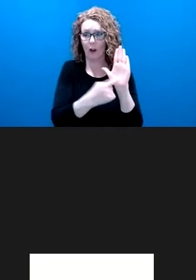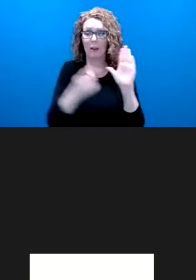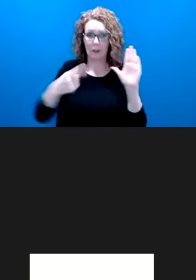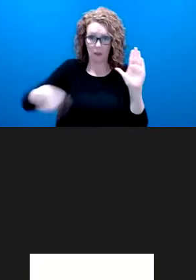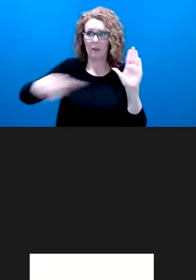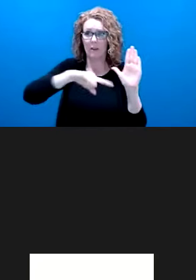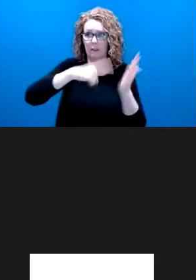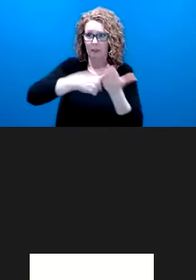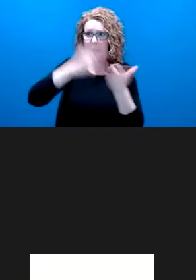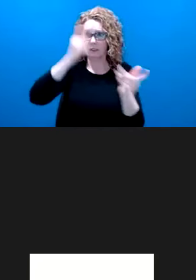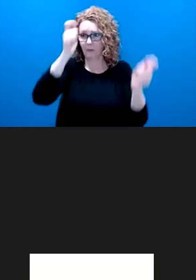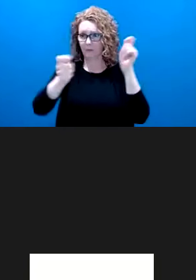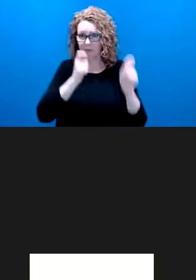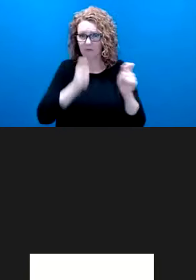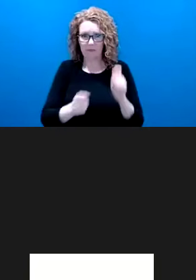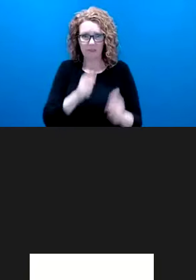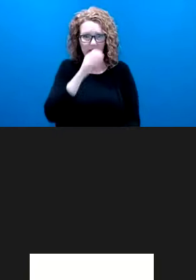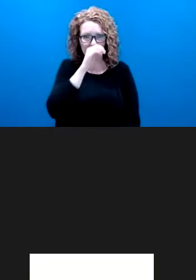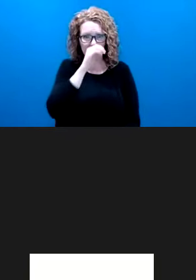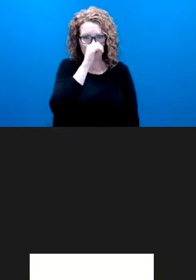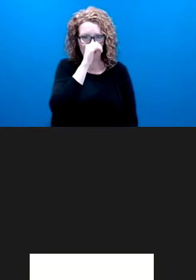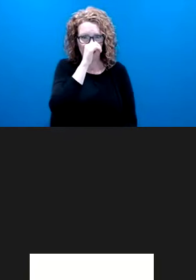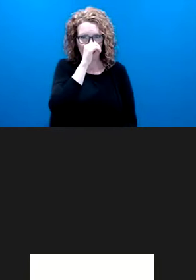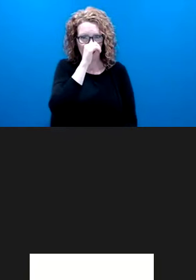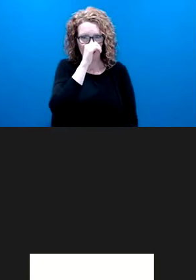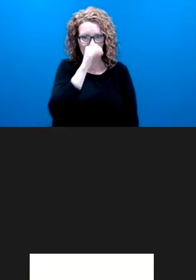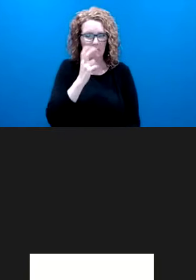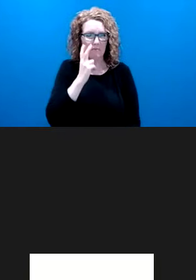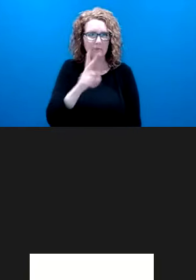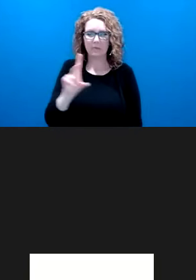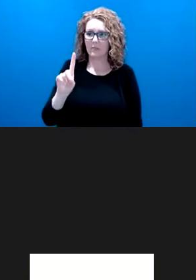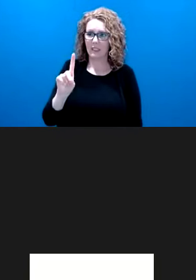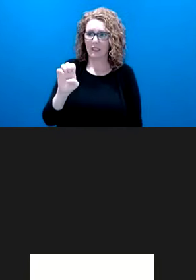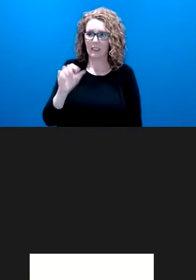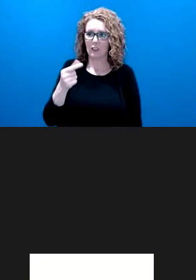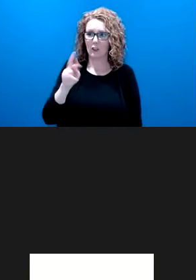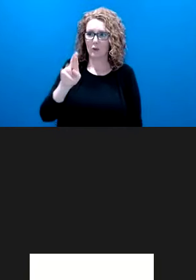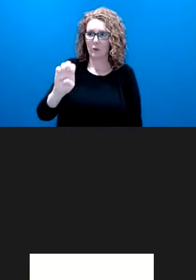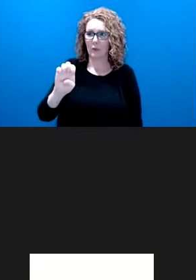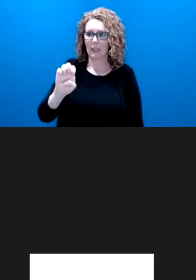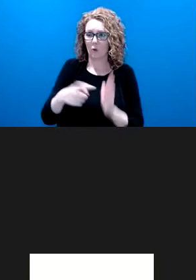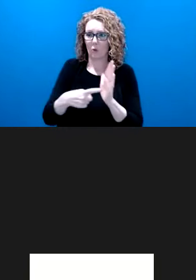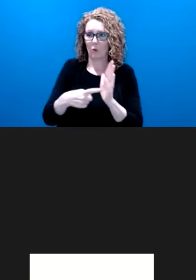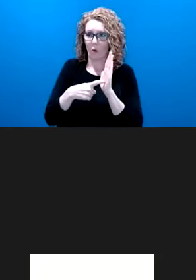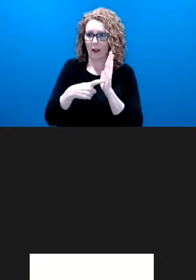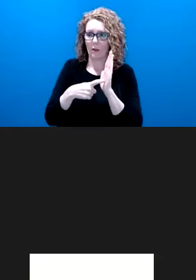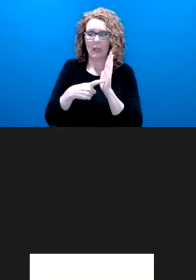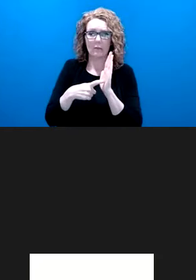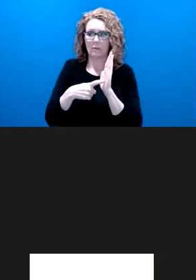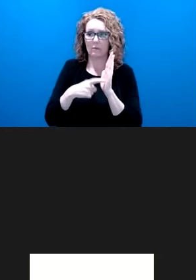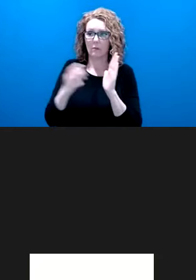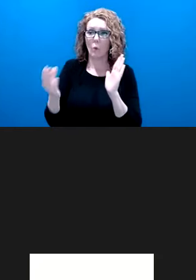about this. So when you look at the degree requirements, that is something that really we just put in as